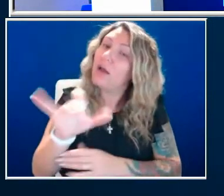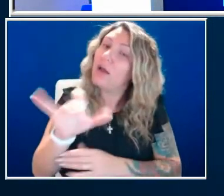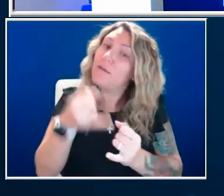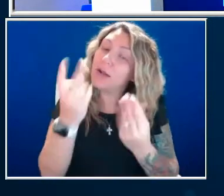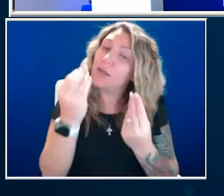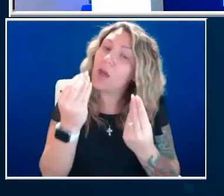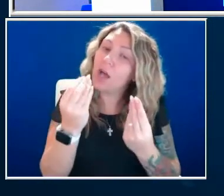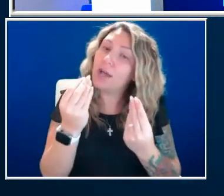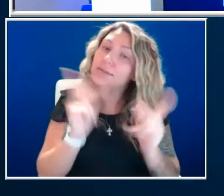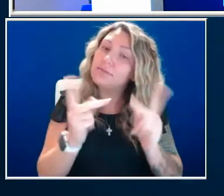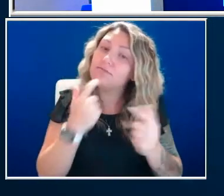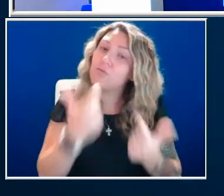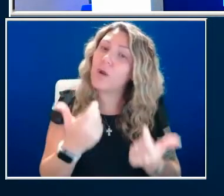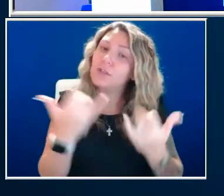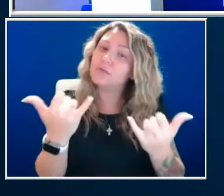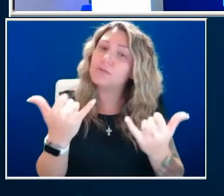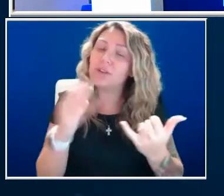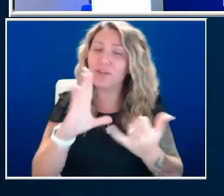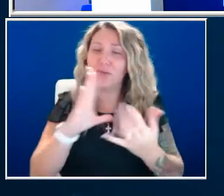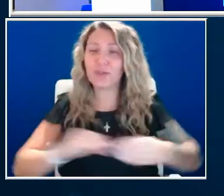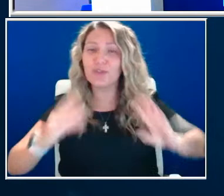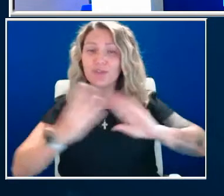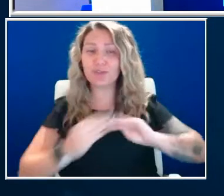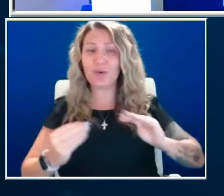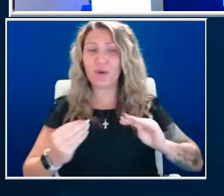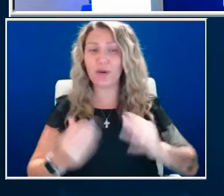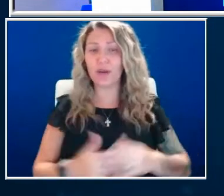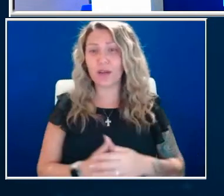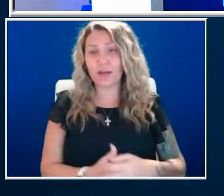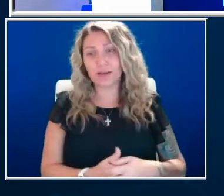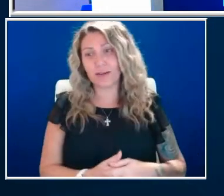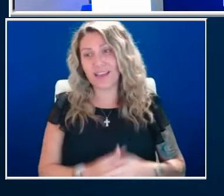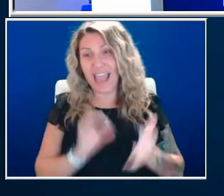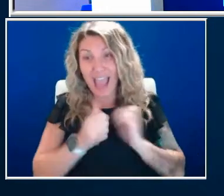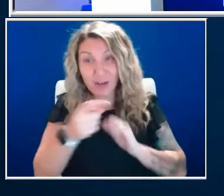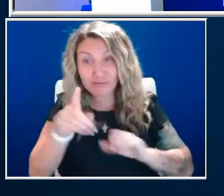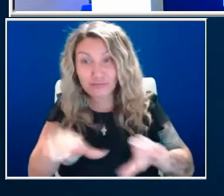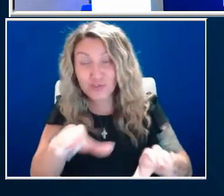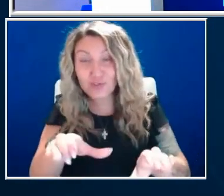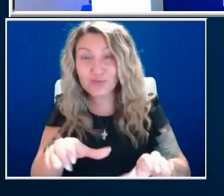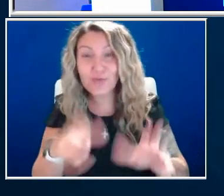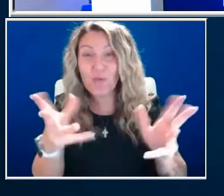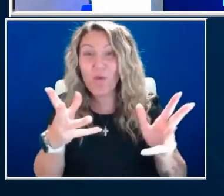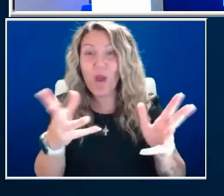your story and just how you're doing and what you want folks to know?